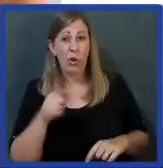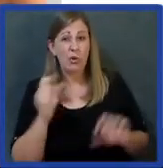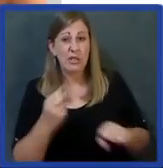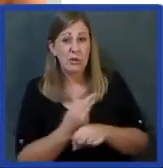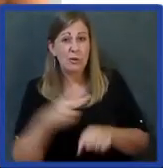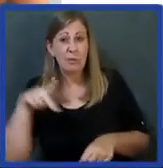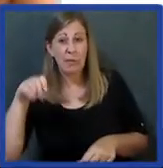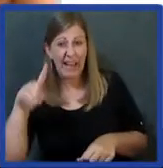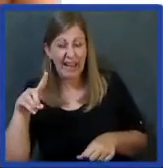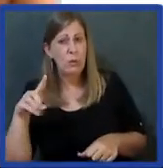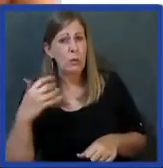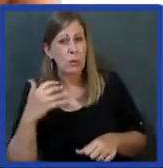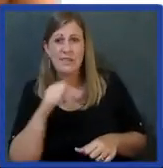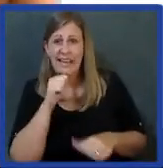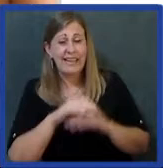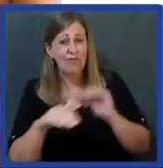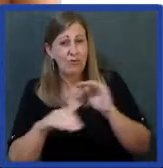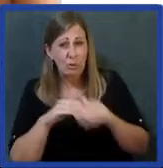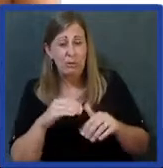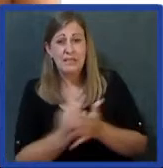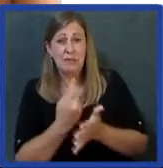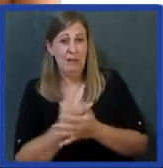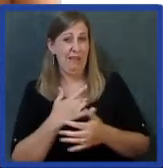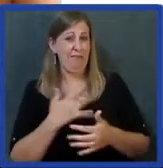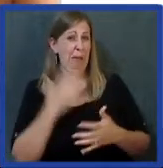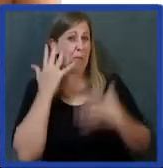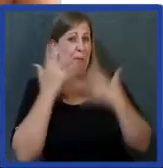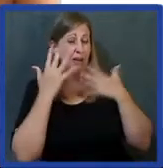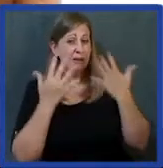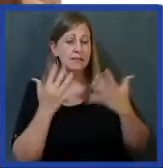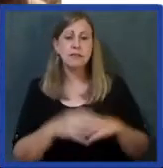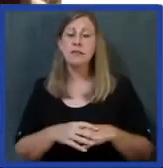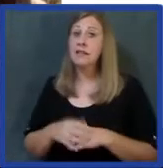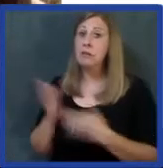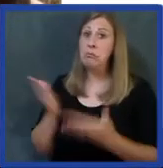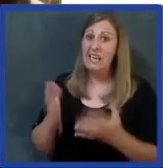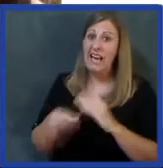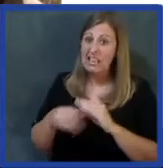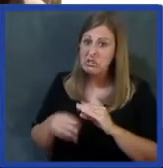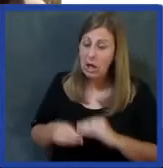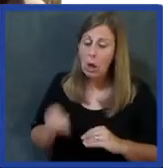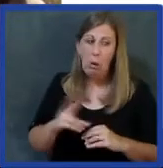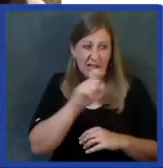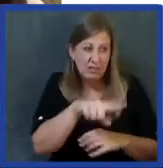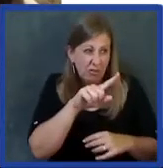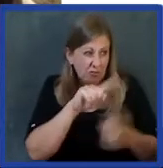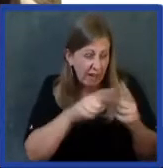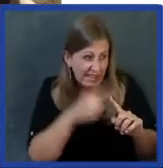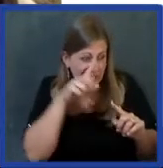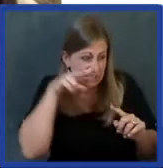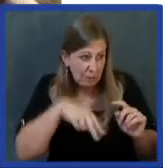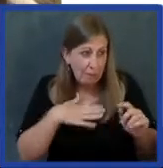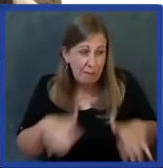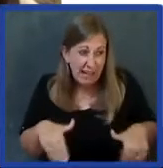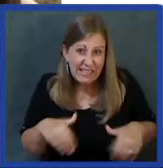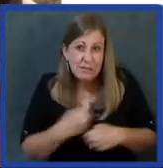use pads, which was really uncomfortable and sometimes embarrassing. Bringing extra supplies, or oh my gosh, to a friend, hey, can you check